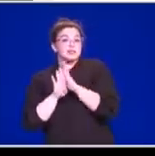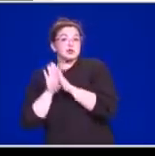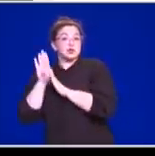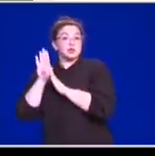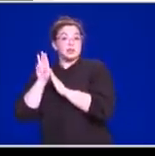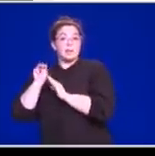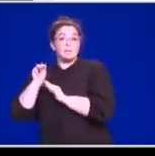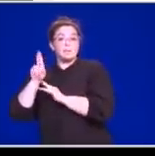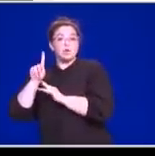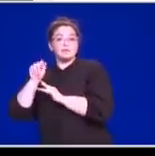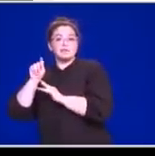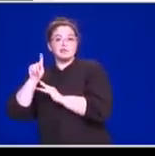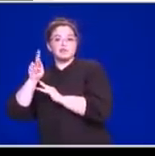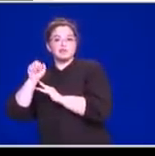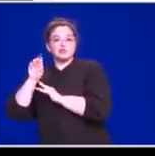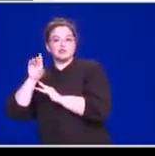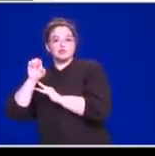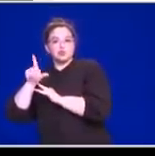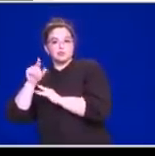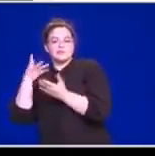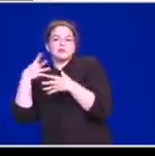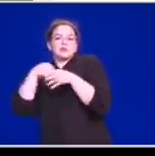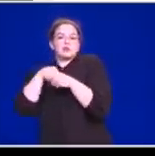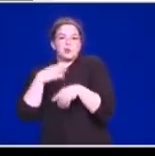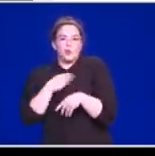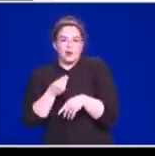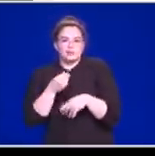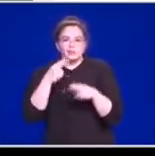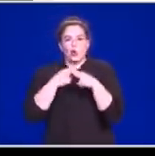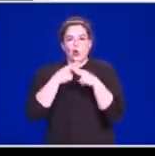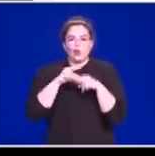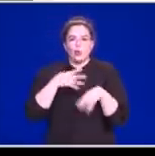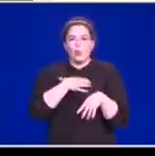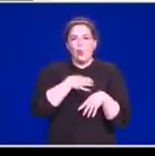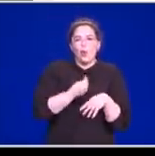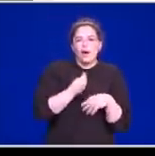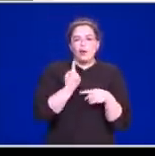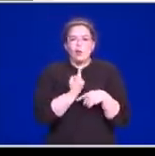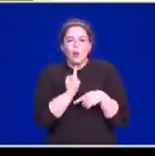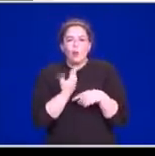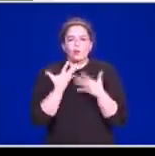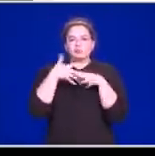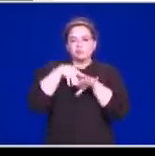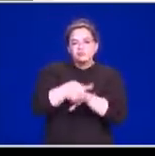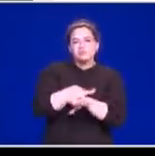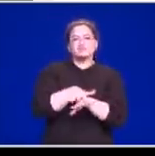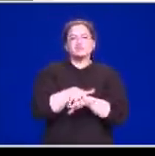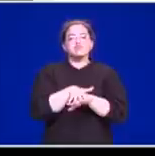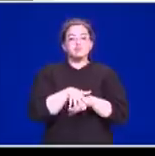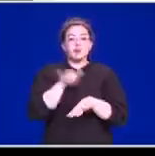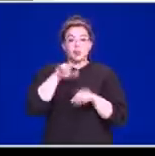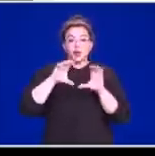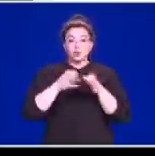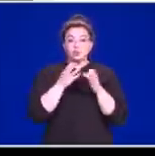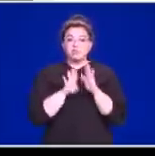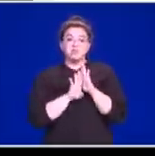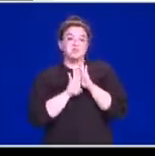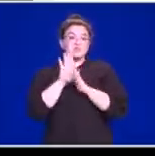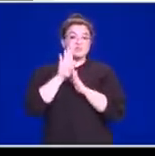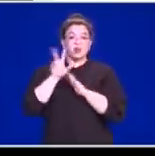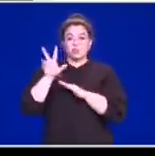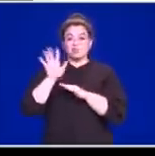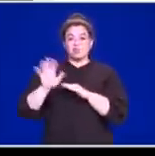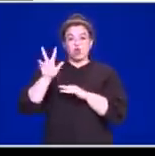the multiracial population within the white population. We refer to that as the white alone or in combination population. That group rose by about